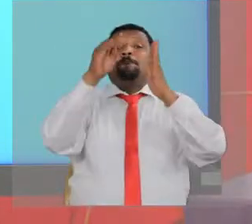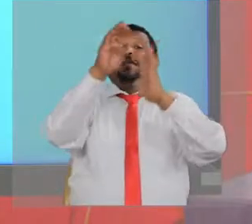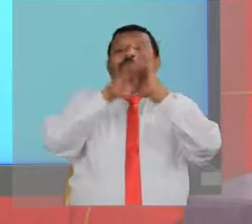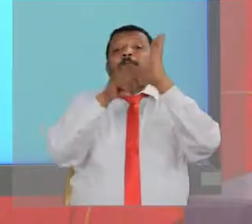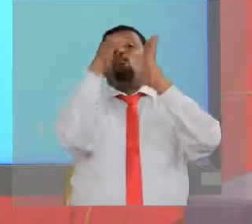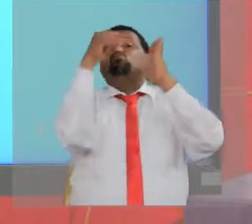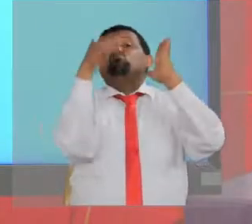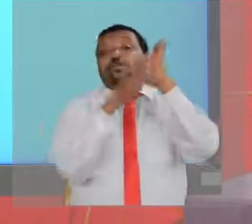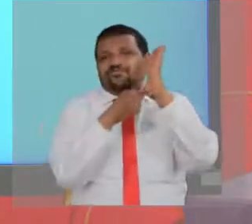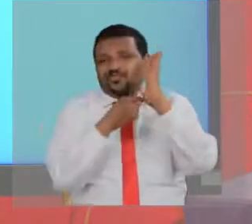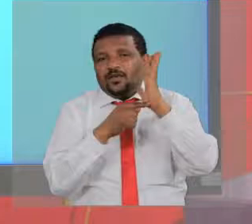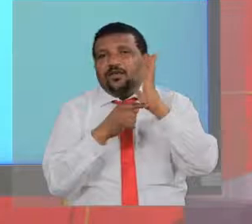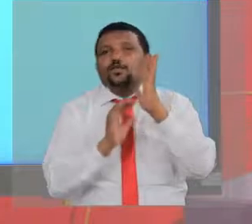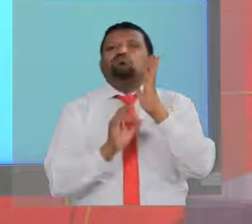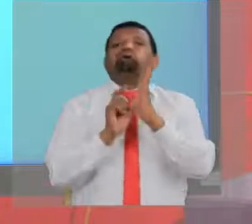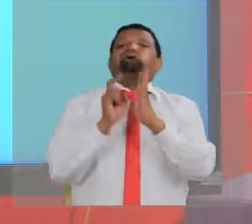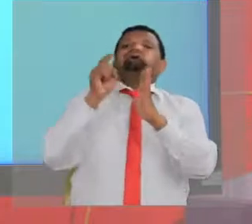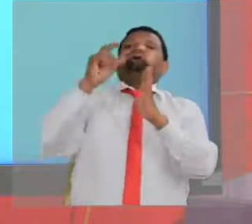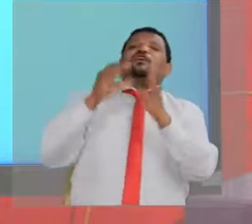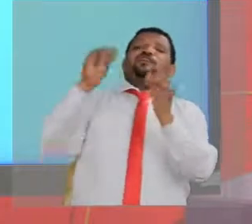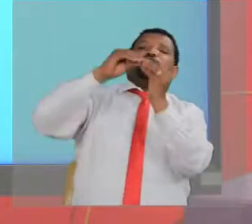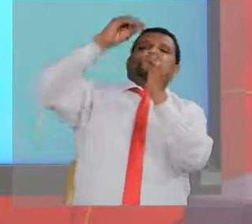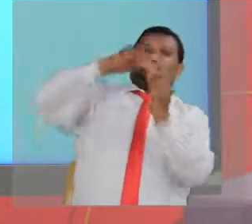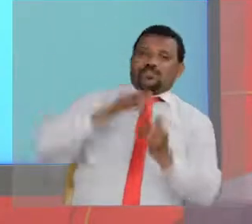point, and then they will increase.